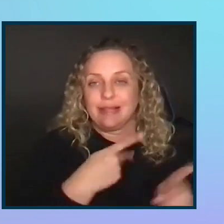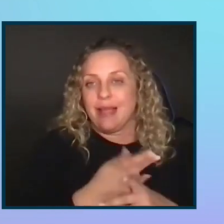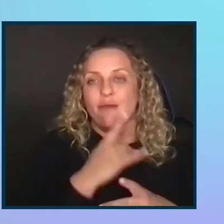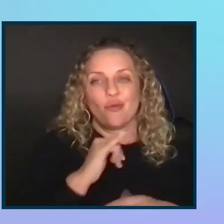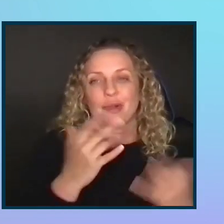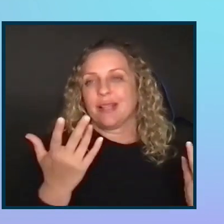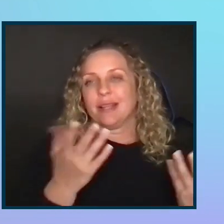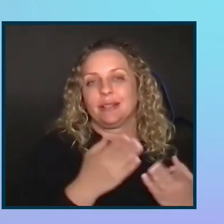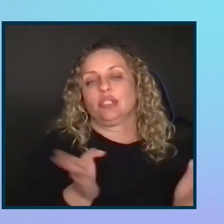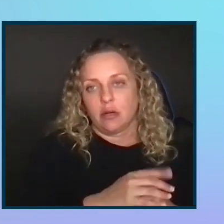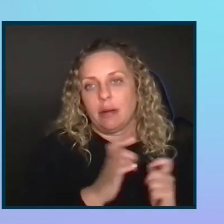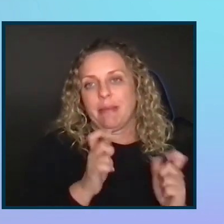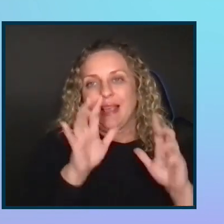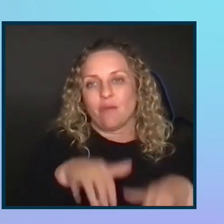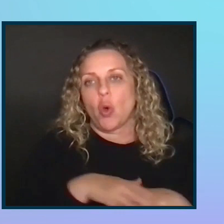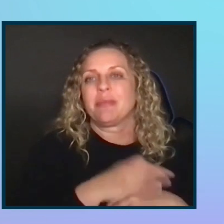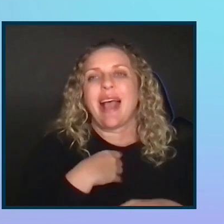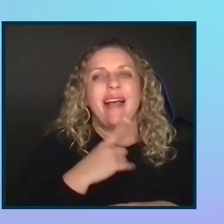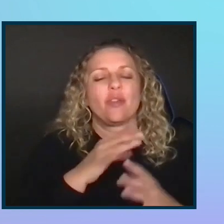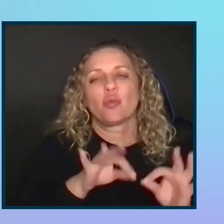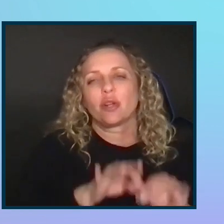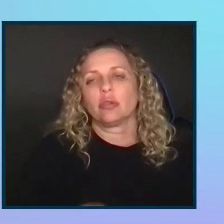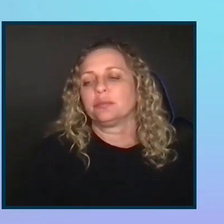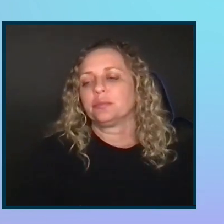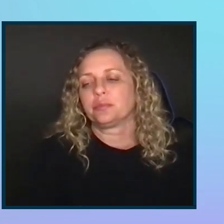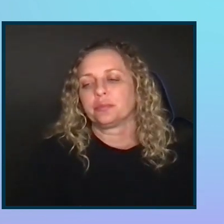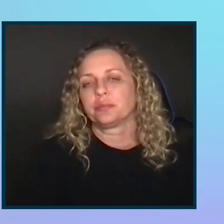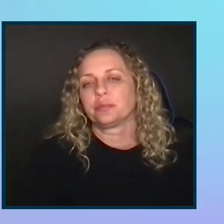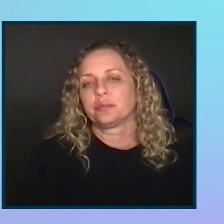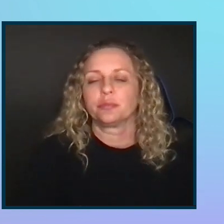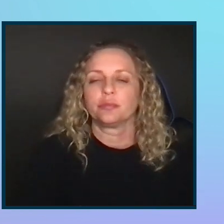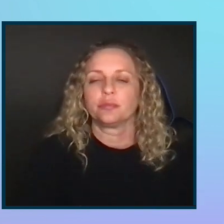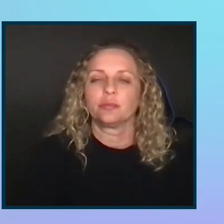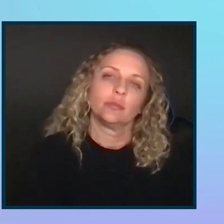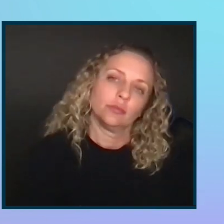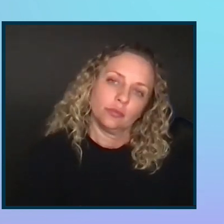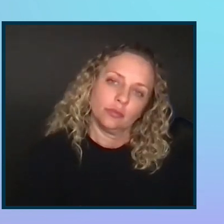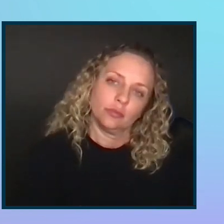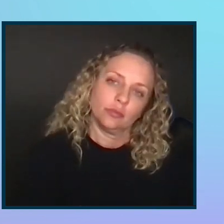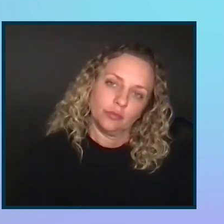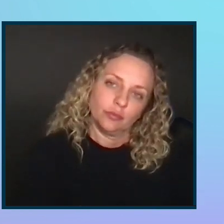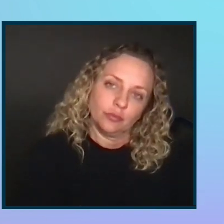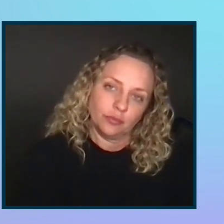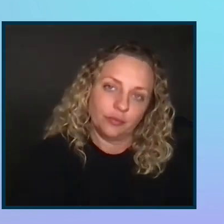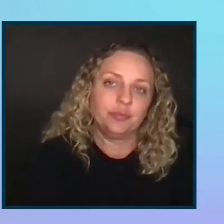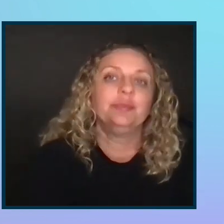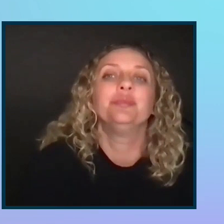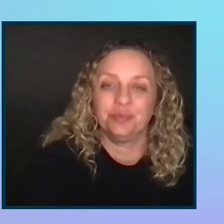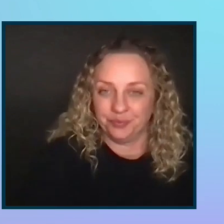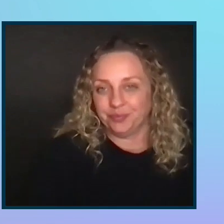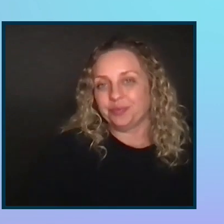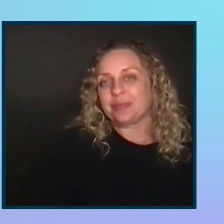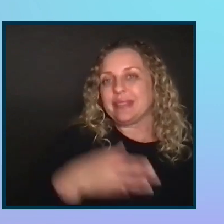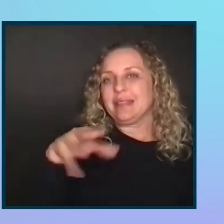really generic, I think they're critical. Great. So that